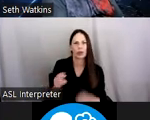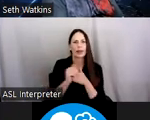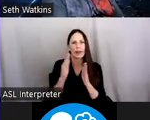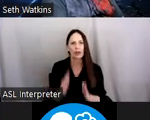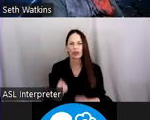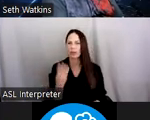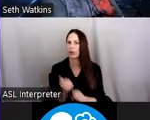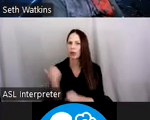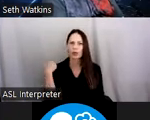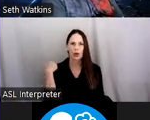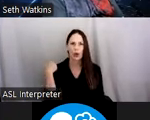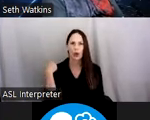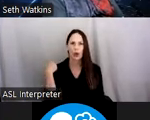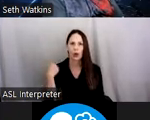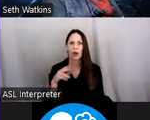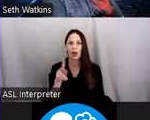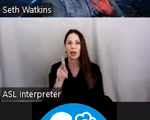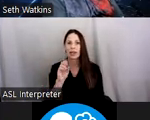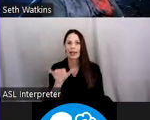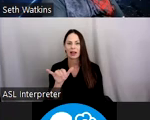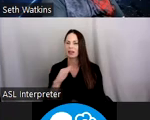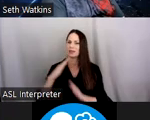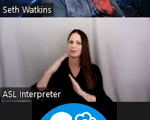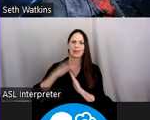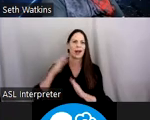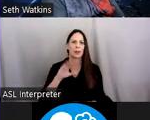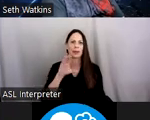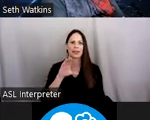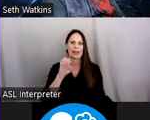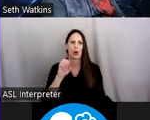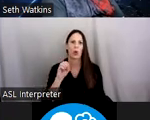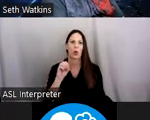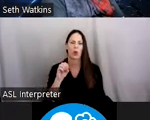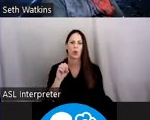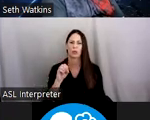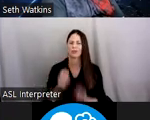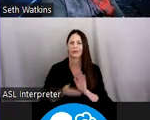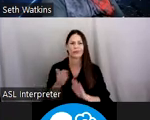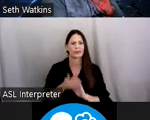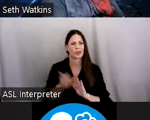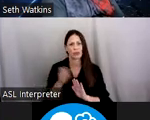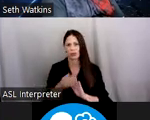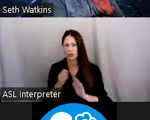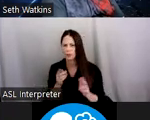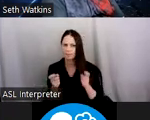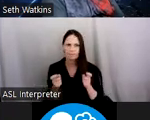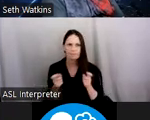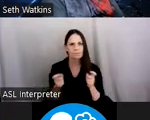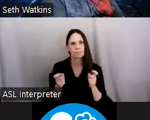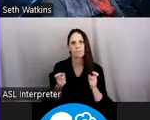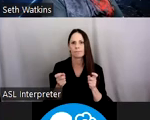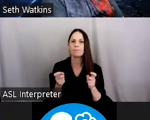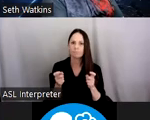is top of the line CEO and runs a tight ship, and everybody's very inclusive